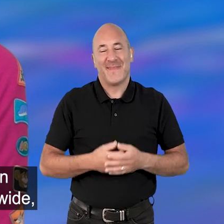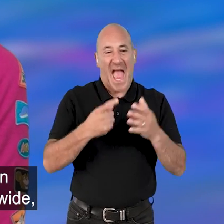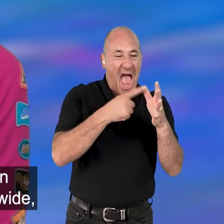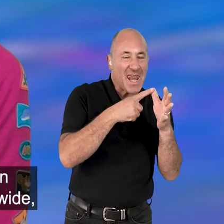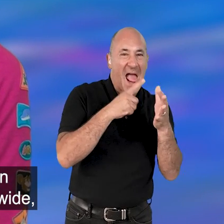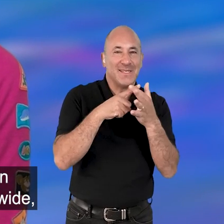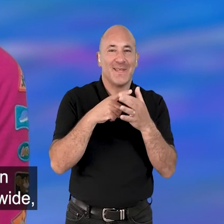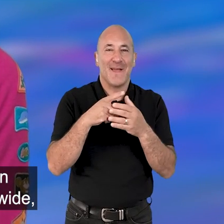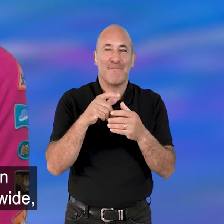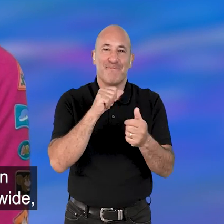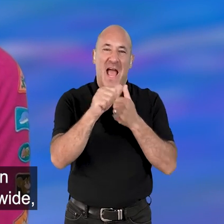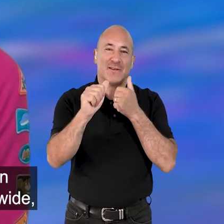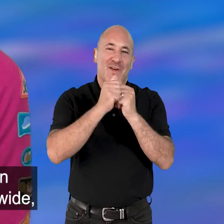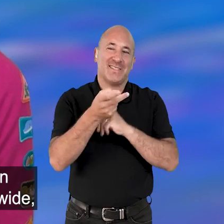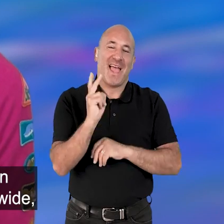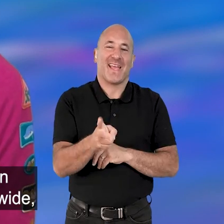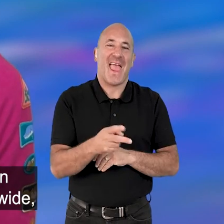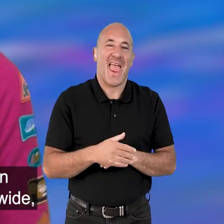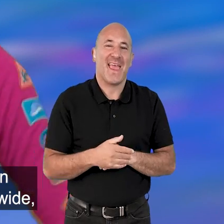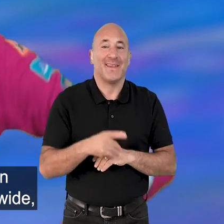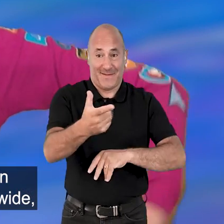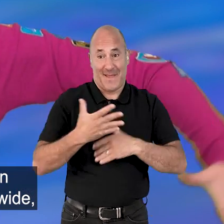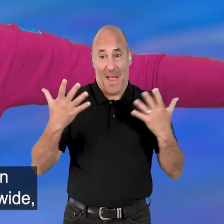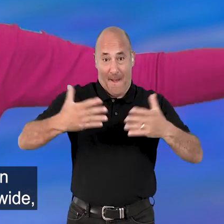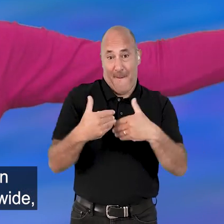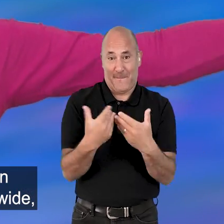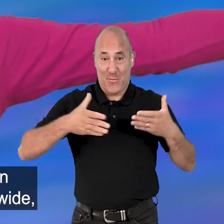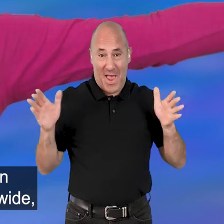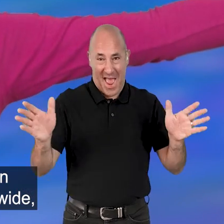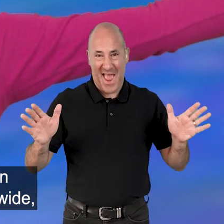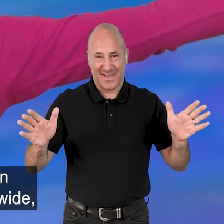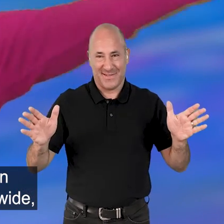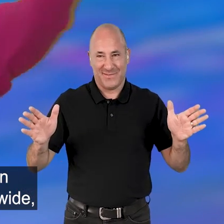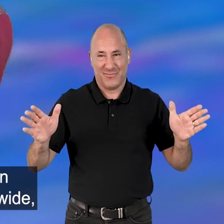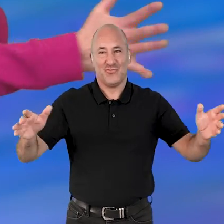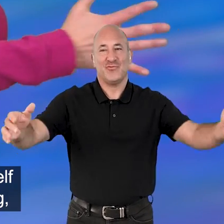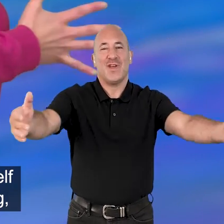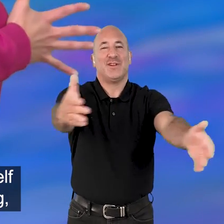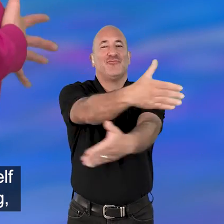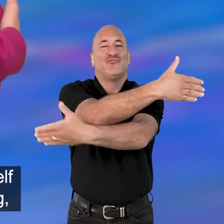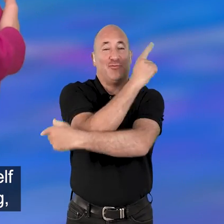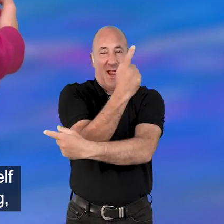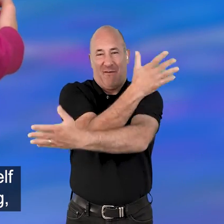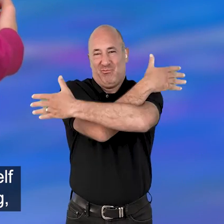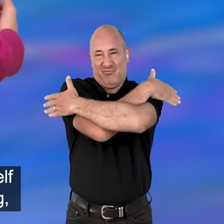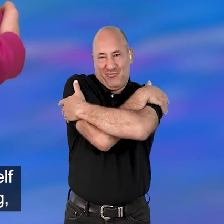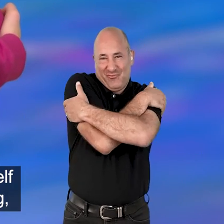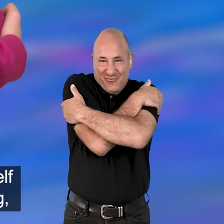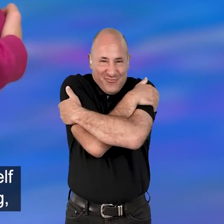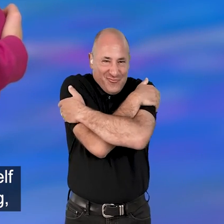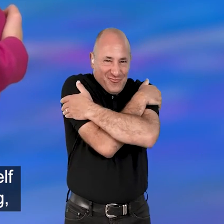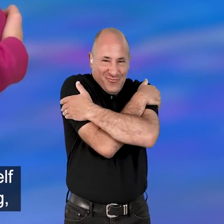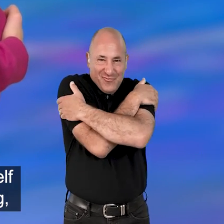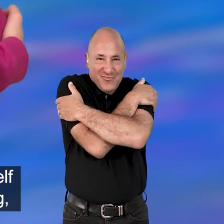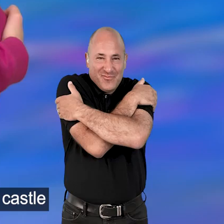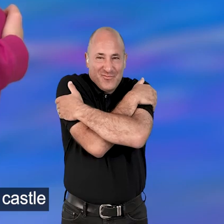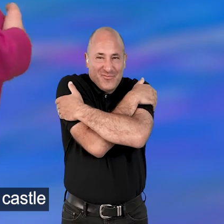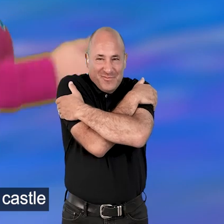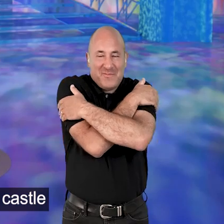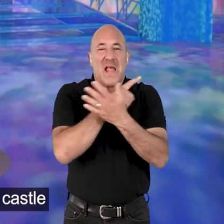Anna and Elsa, once again, are the best of friends. Arms wide, stretch them round yourself, wrapping yourself in a